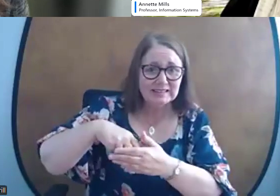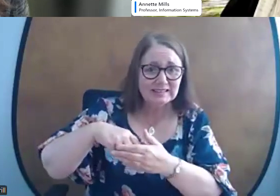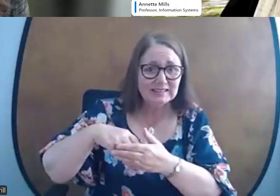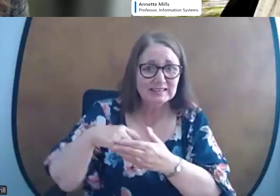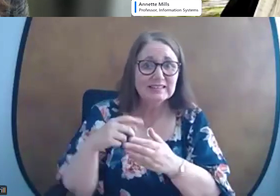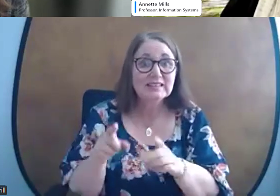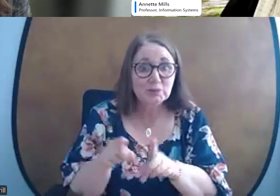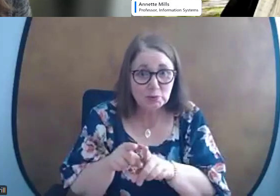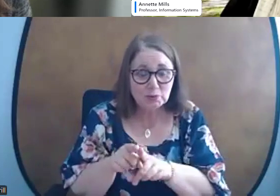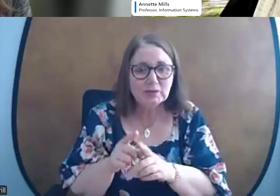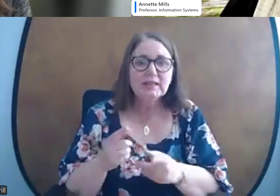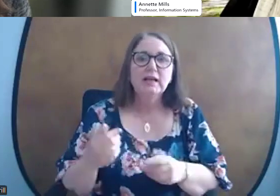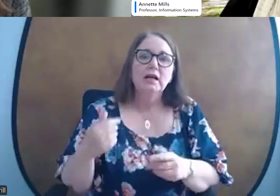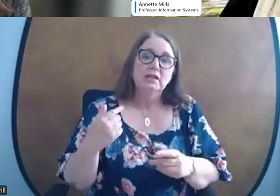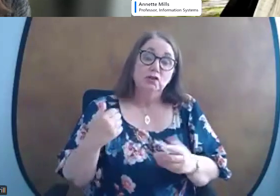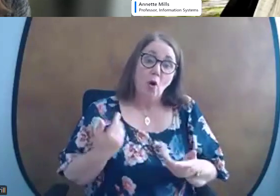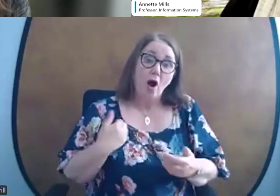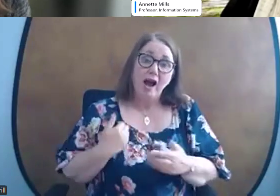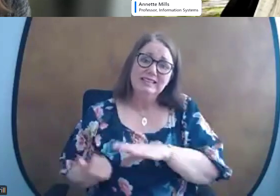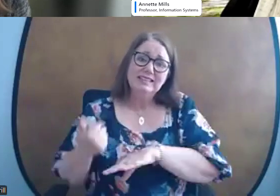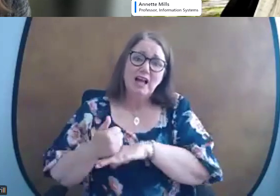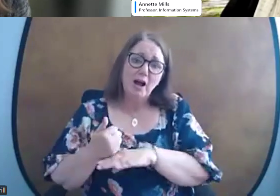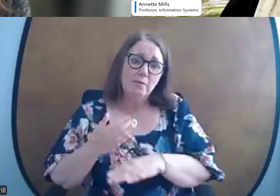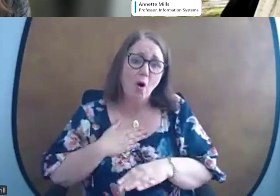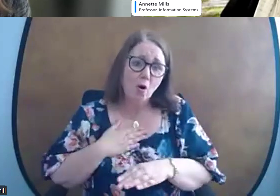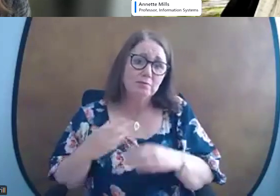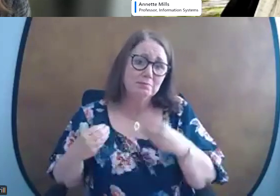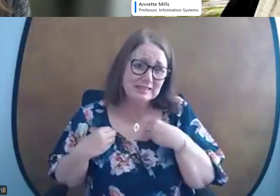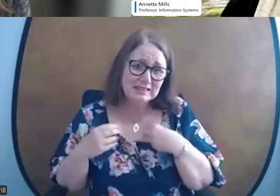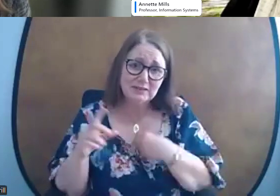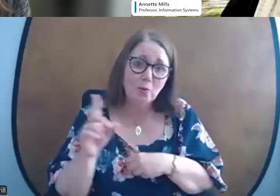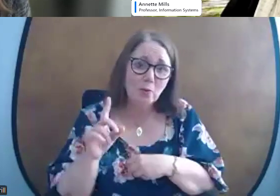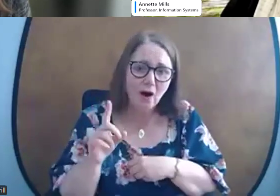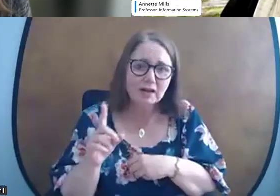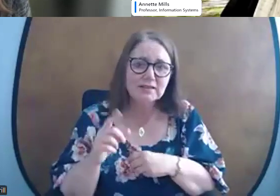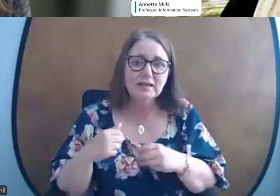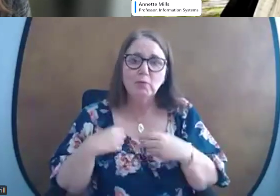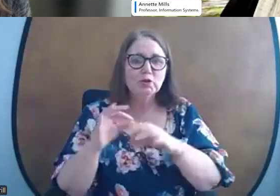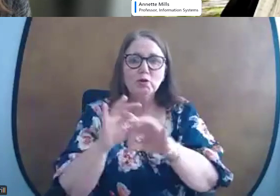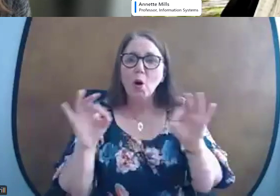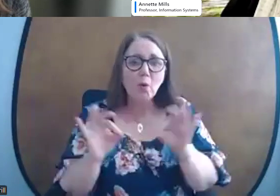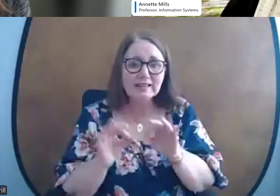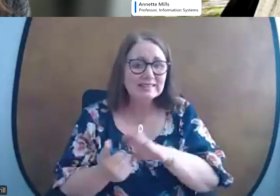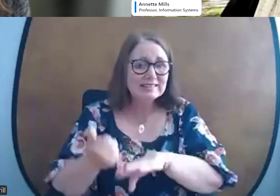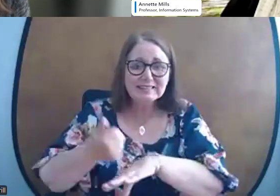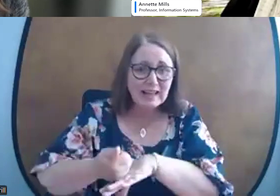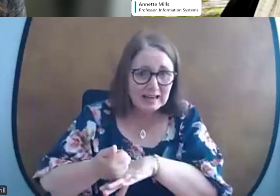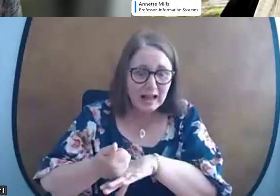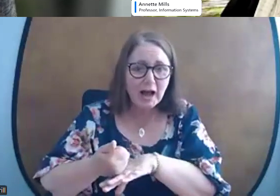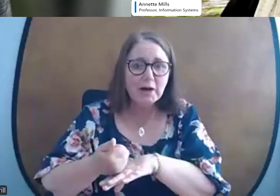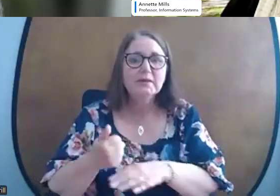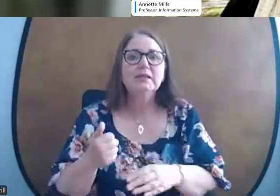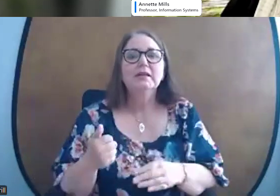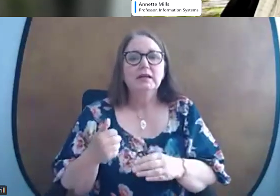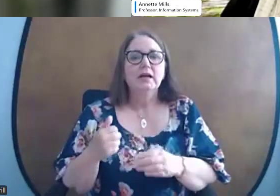things which become big barriers for us. I mentioned earlier, I am setting up